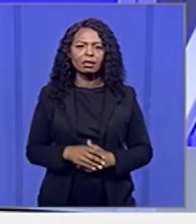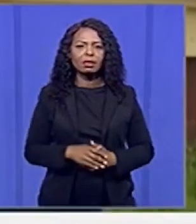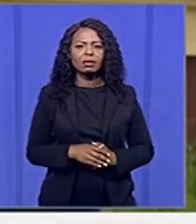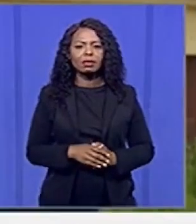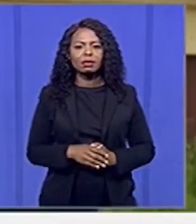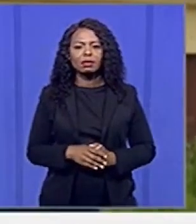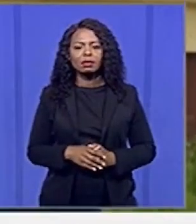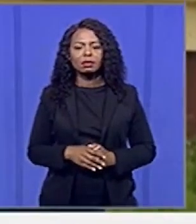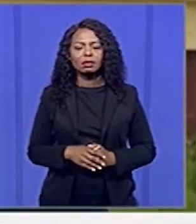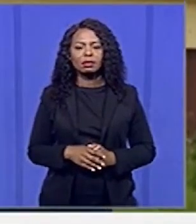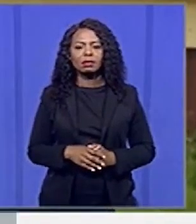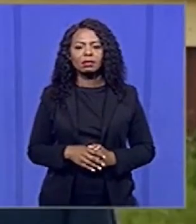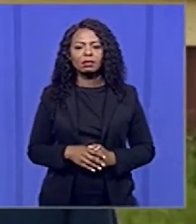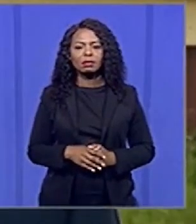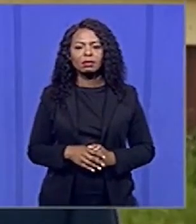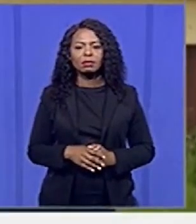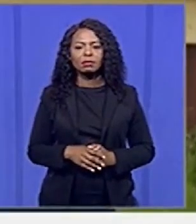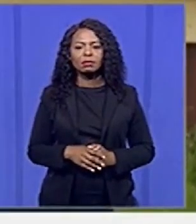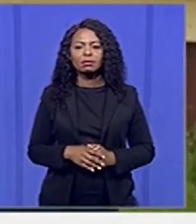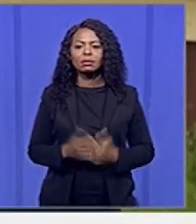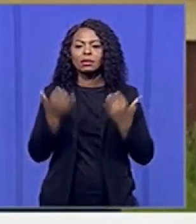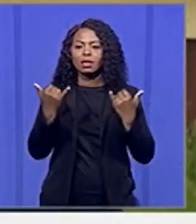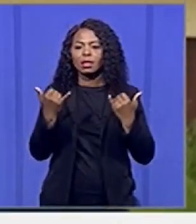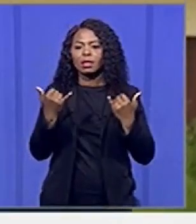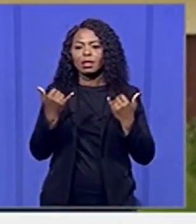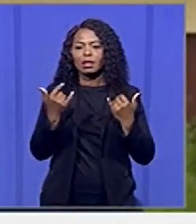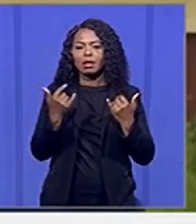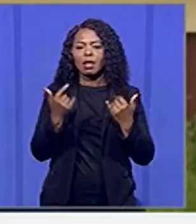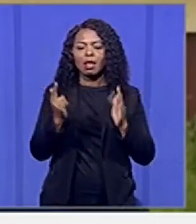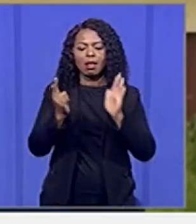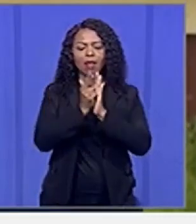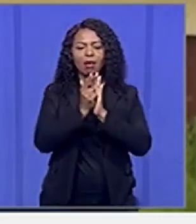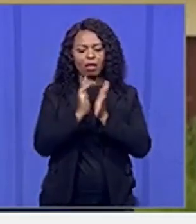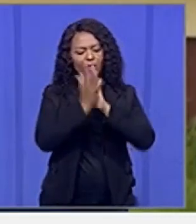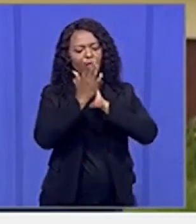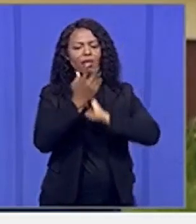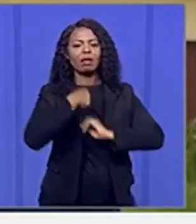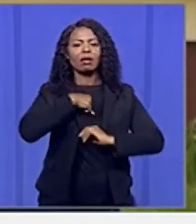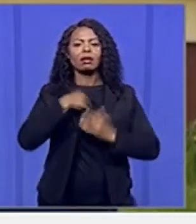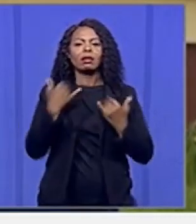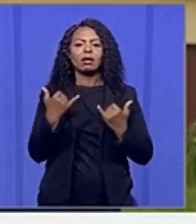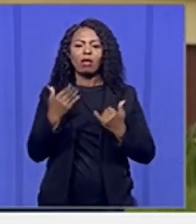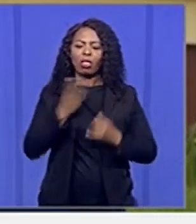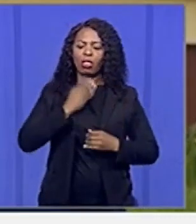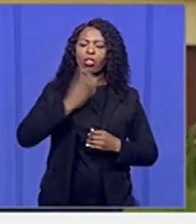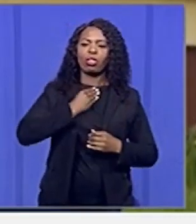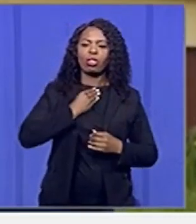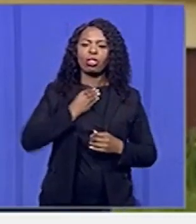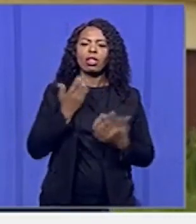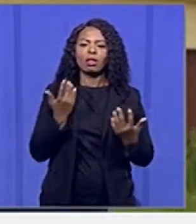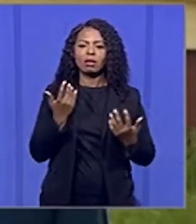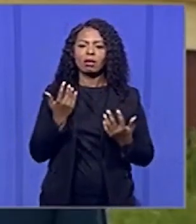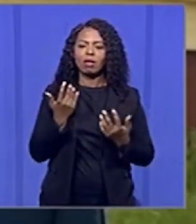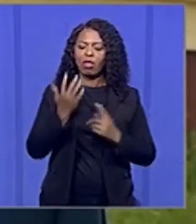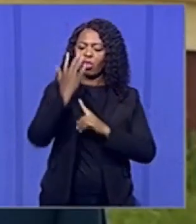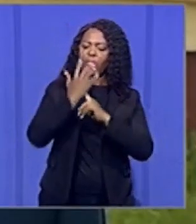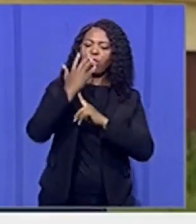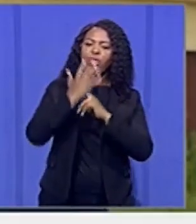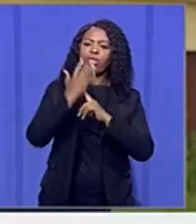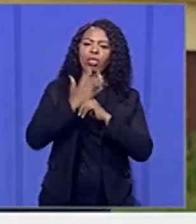This is what I call legal ambush, where people manipulate the law